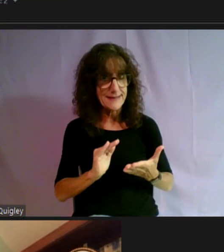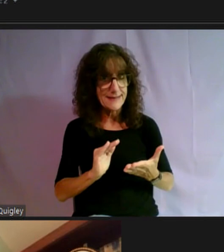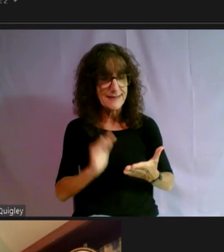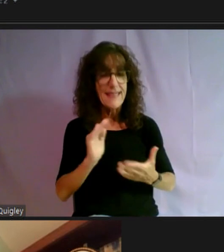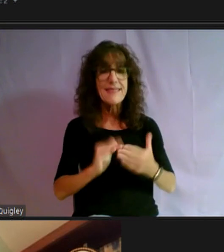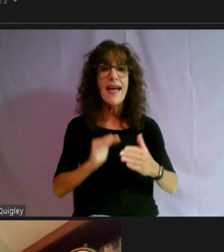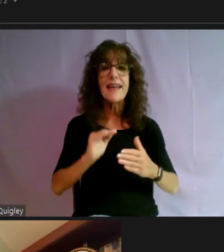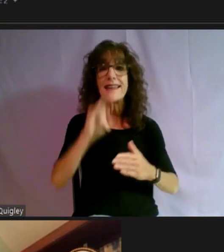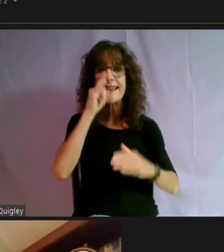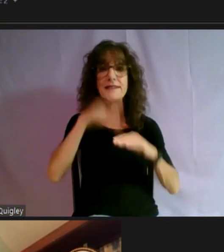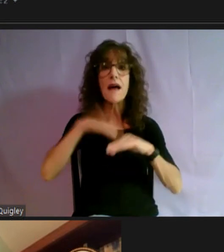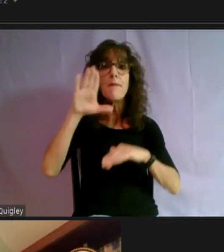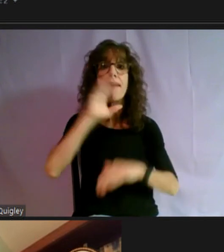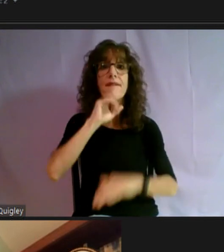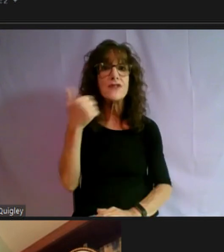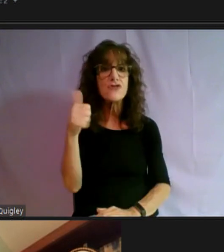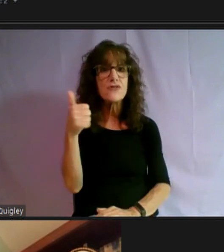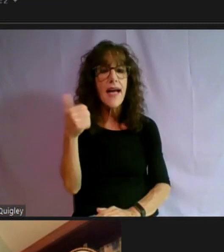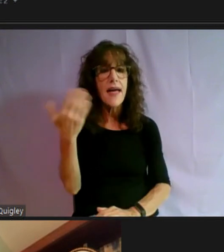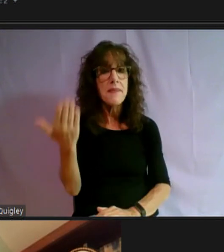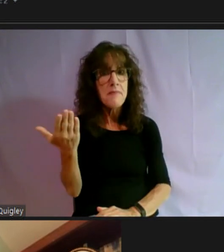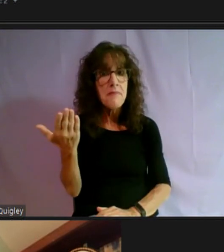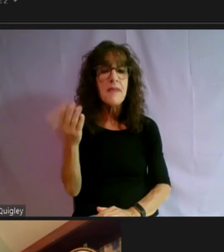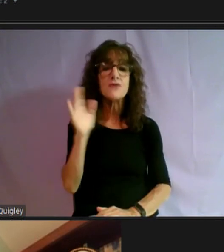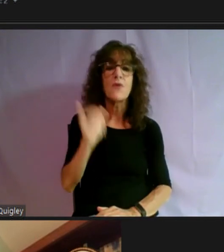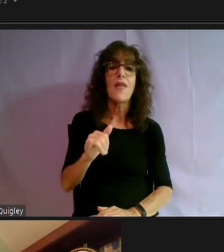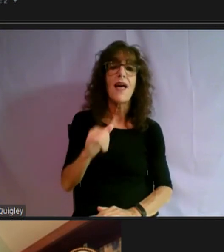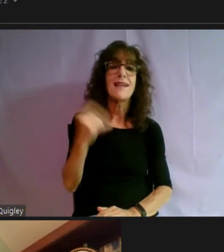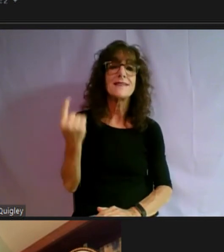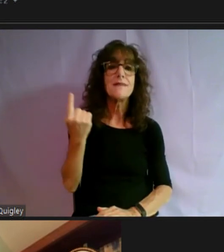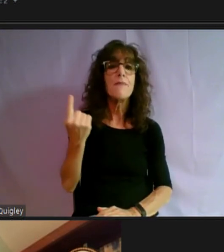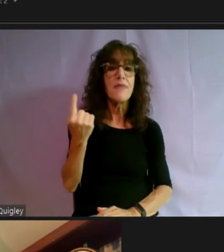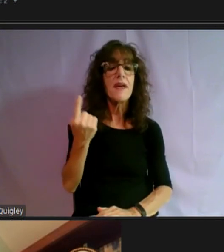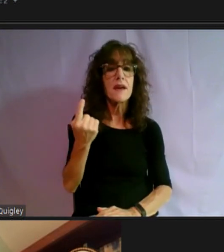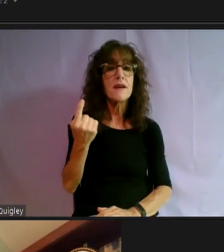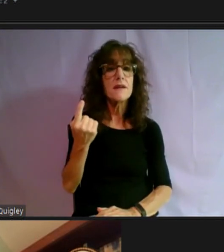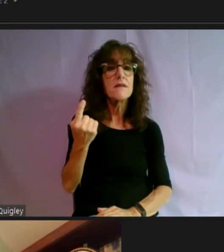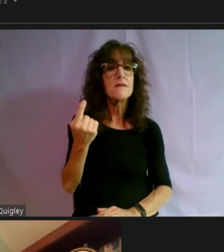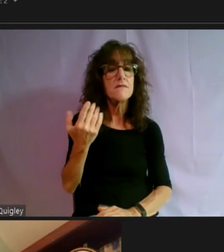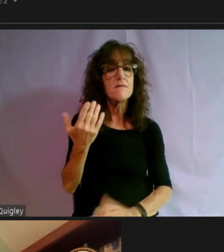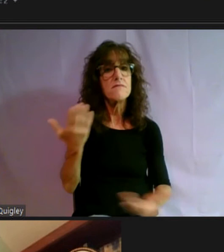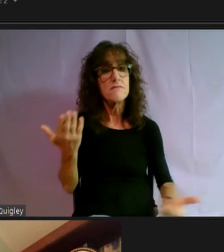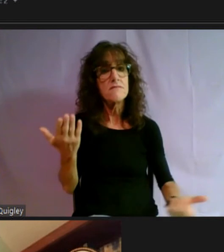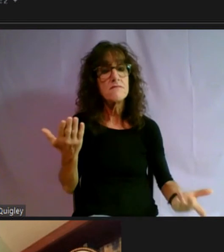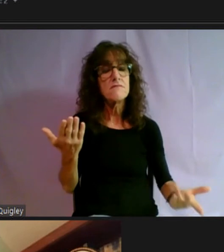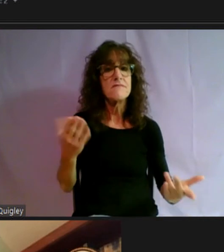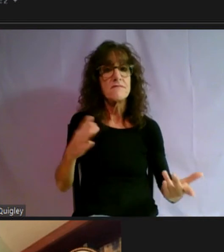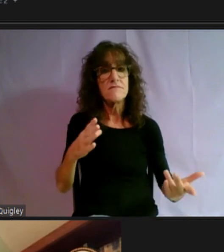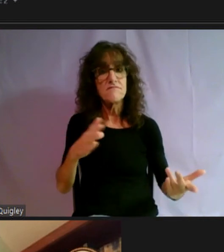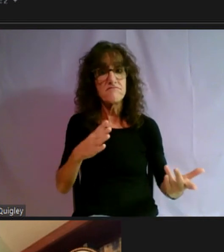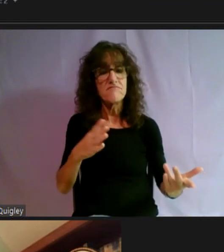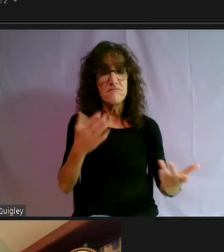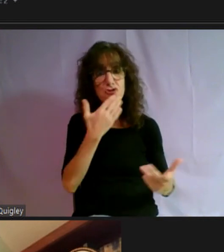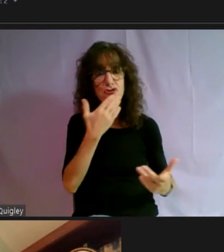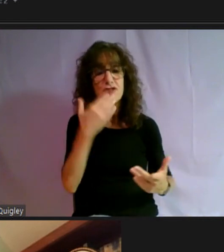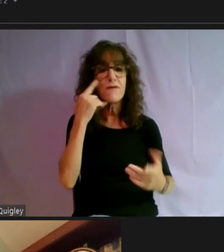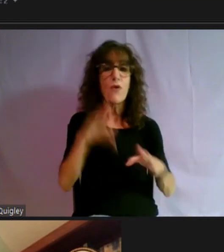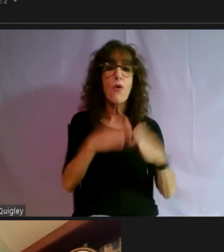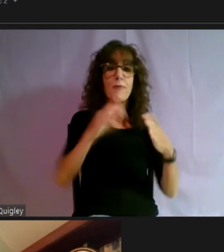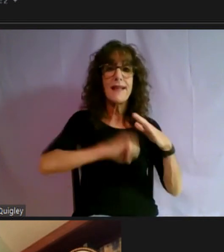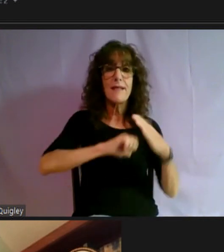than 10. So that's certainly something in their favor of opening elementary schools.